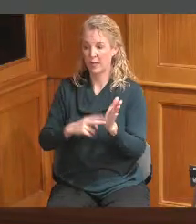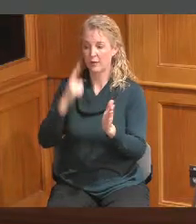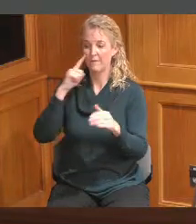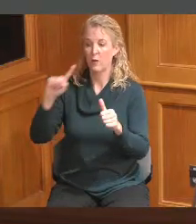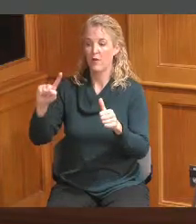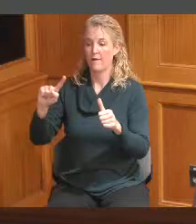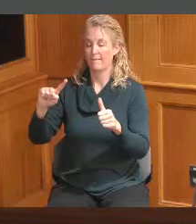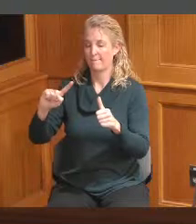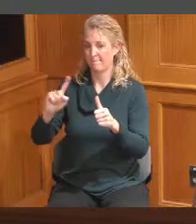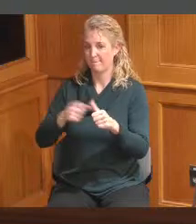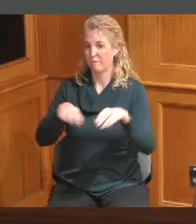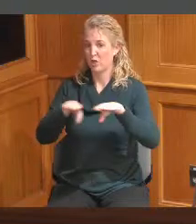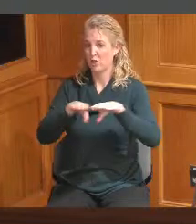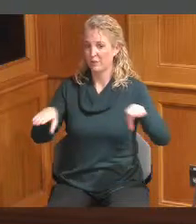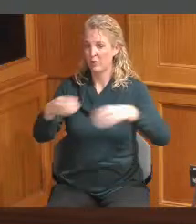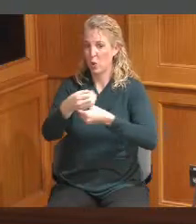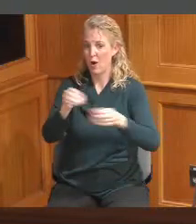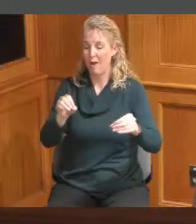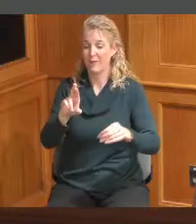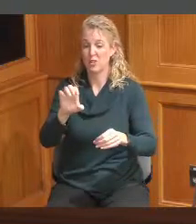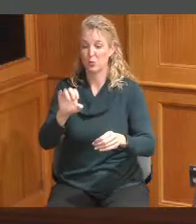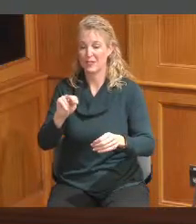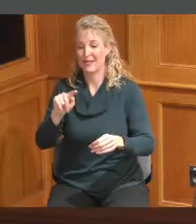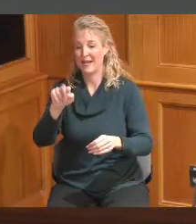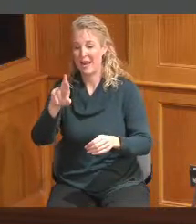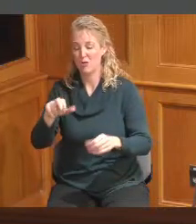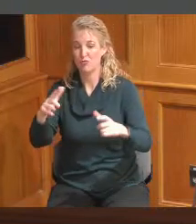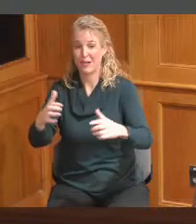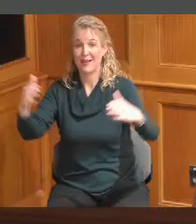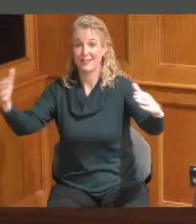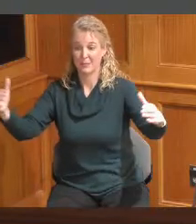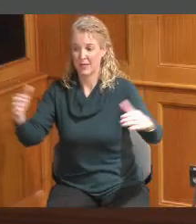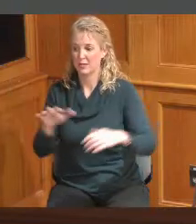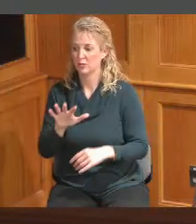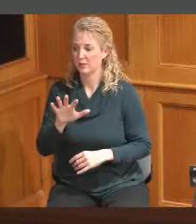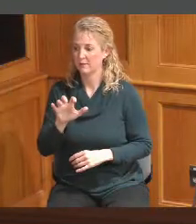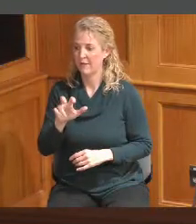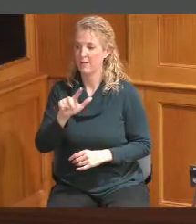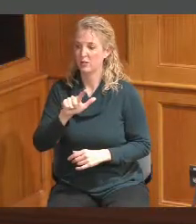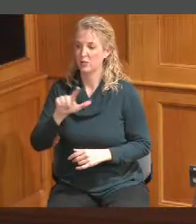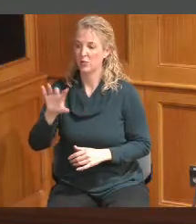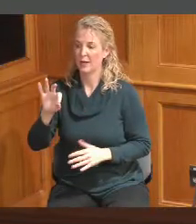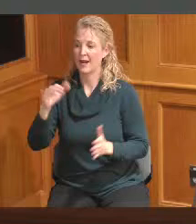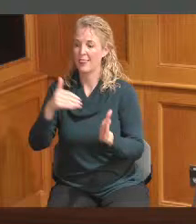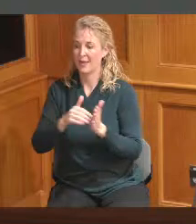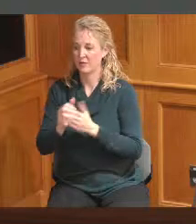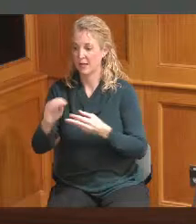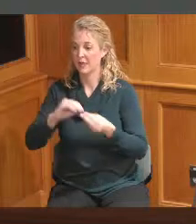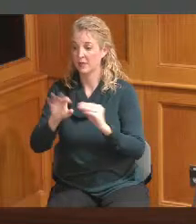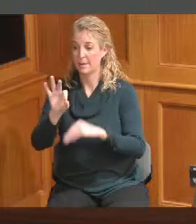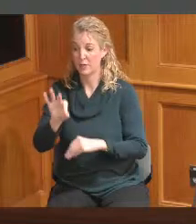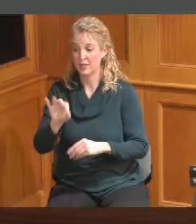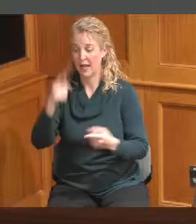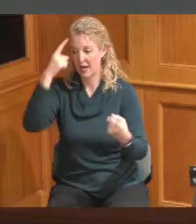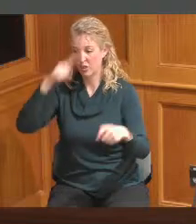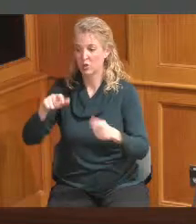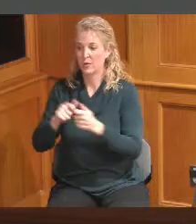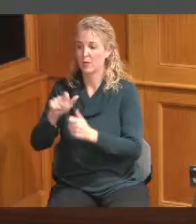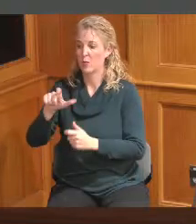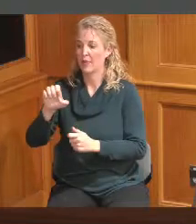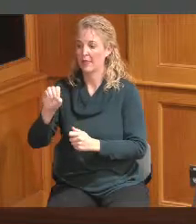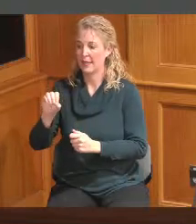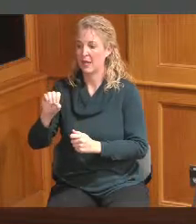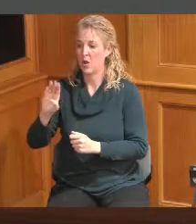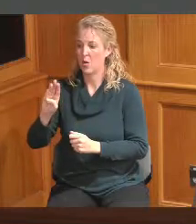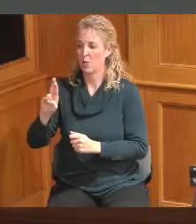floor office reentry expansion, $529,000. Item number 9 is an agreement with Leo Brielmeyer